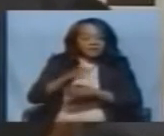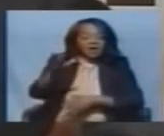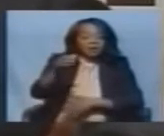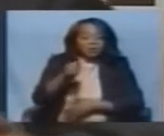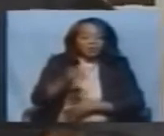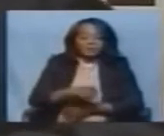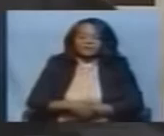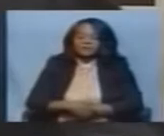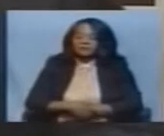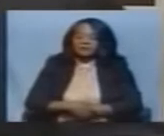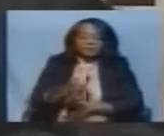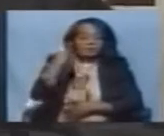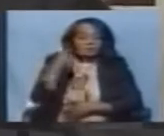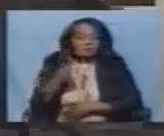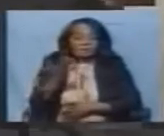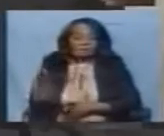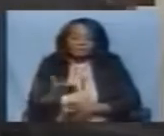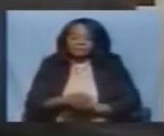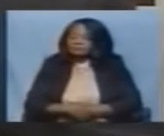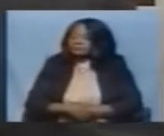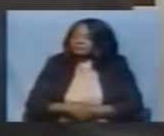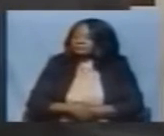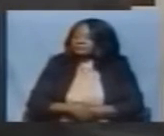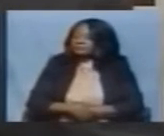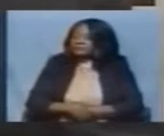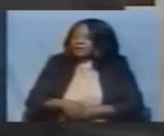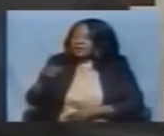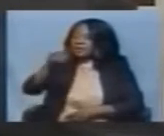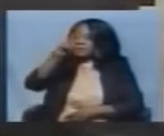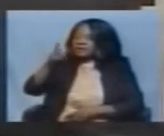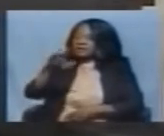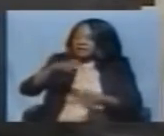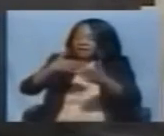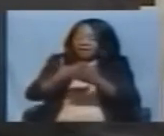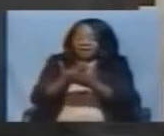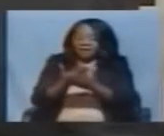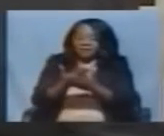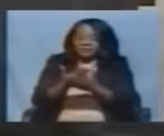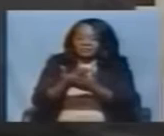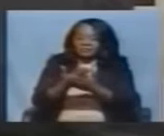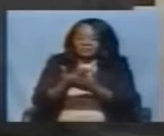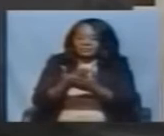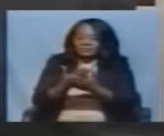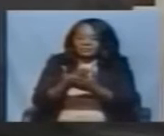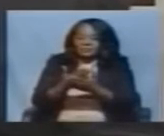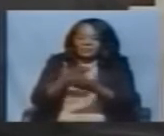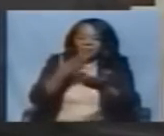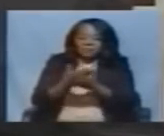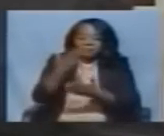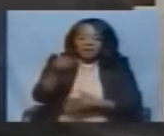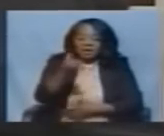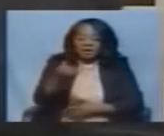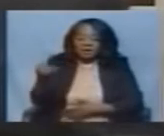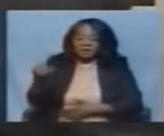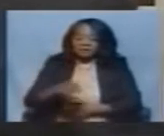you could say the end user, go check it out. He checks it out, it's a perfect motor. The question is, how did that person know? The question is, how would you buy an item that